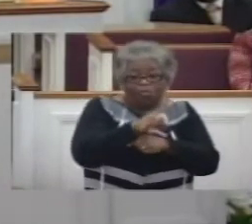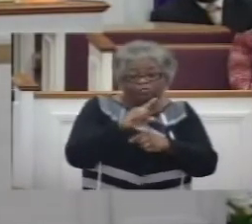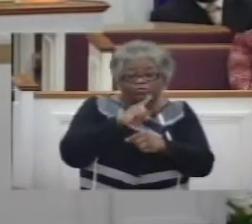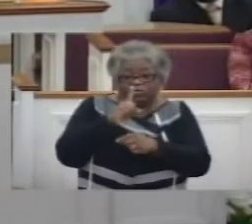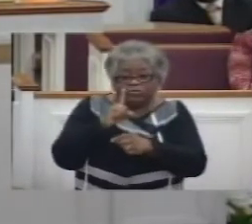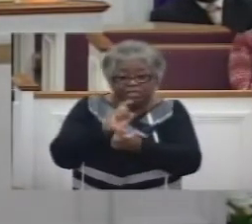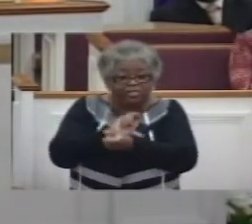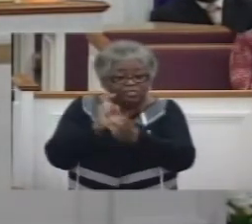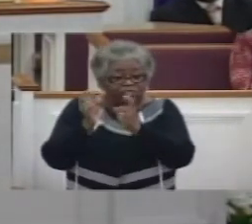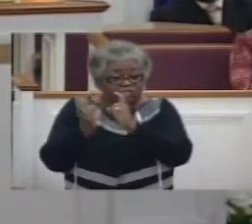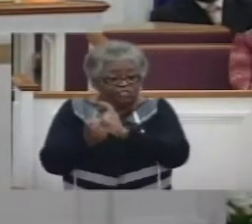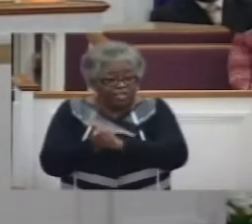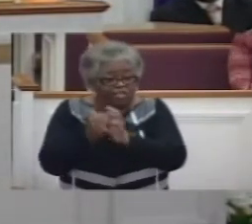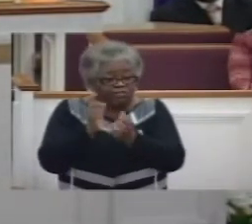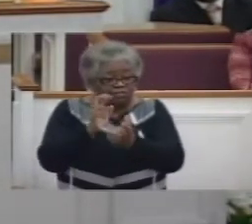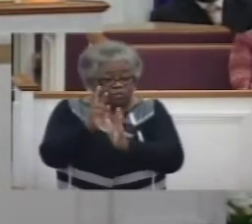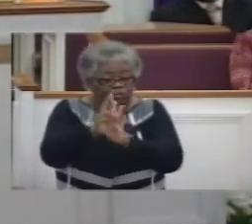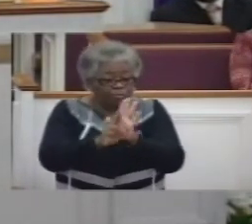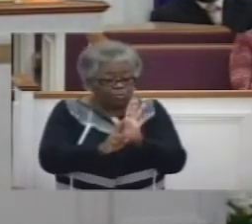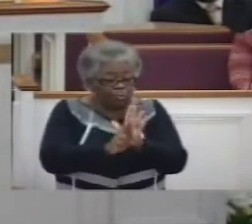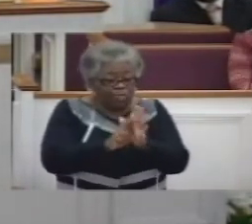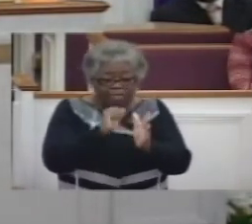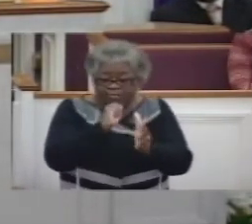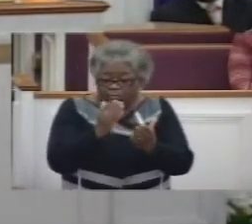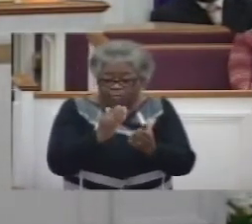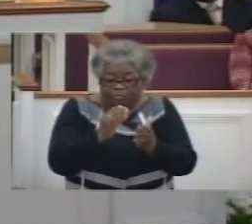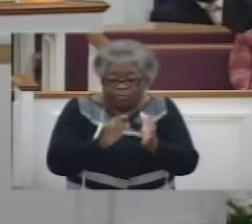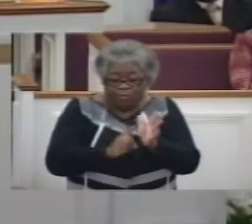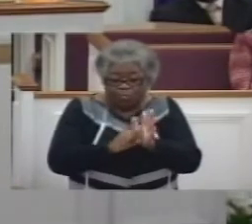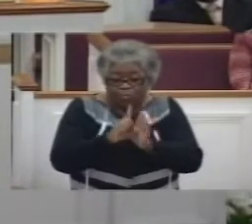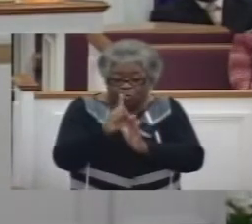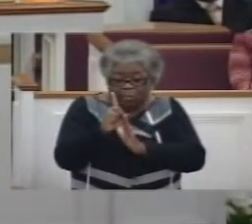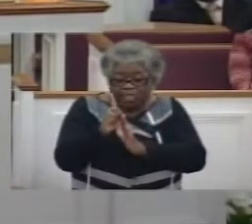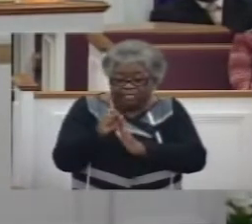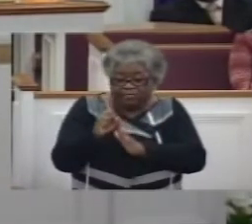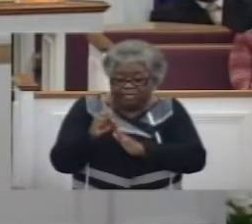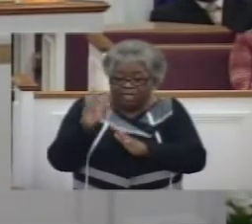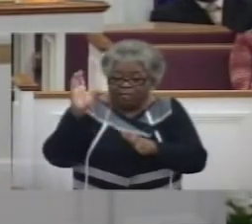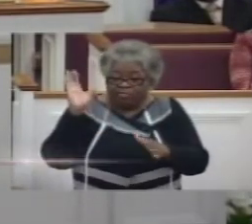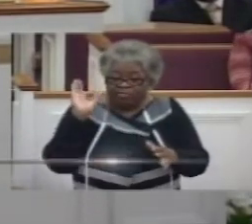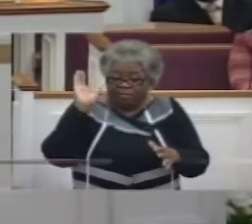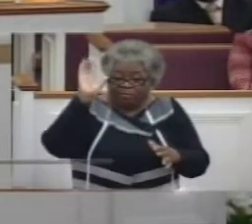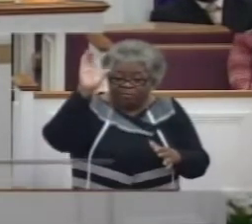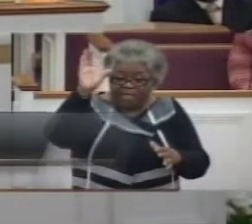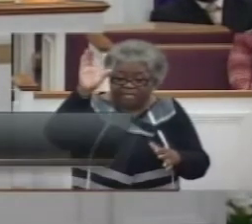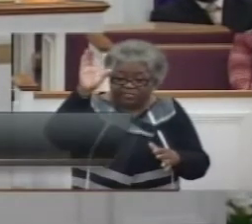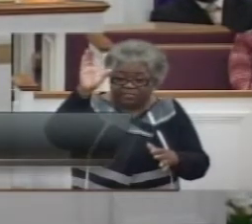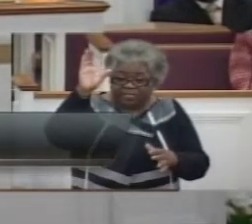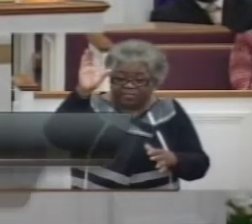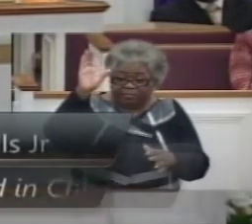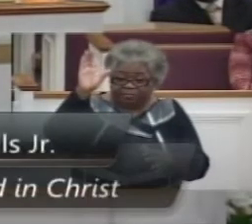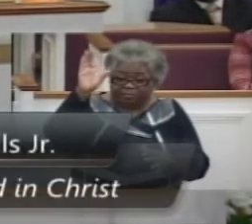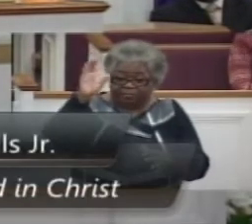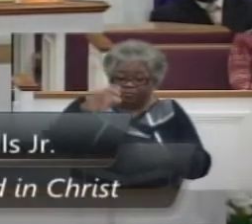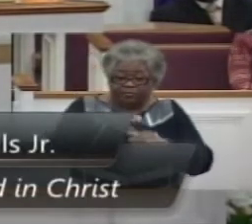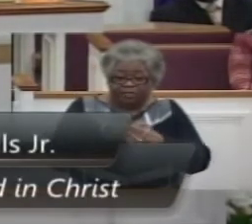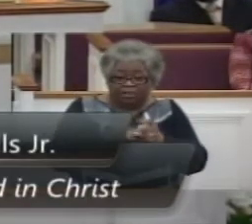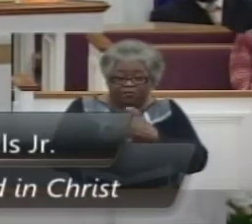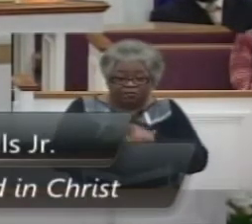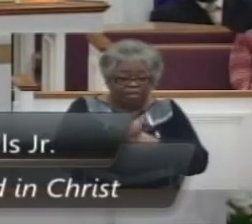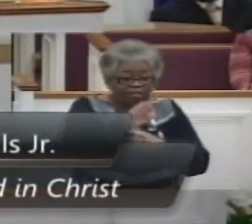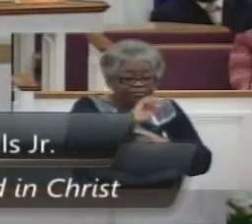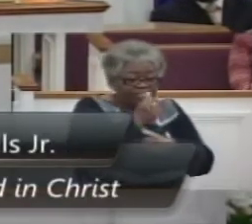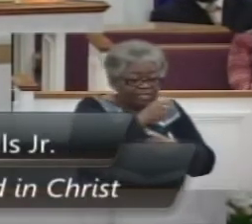So they changed the rule. They didn't want to raise the basket. They were talking about raising the basket from